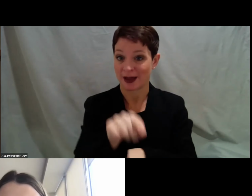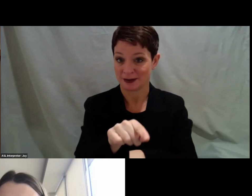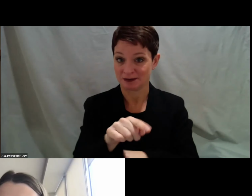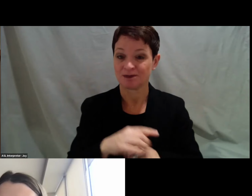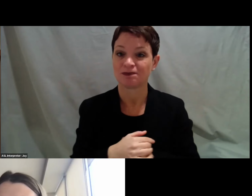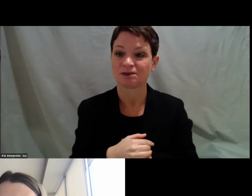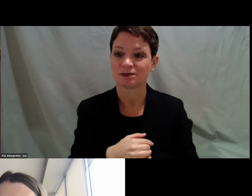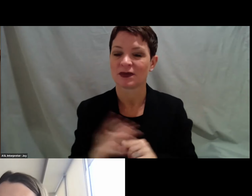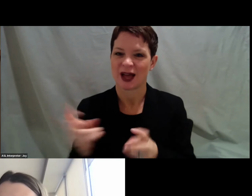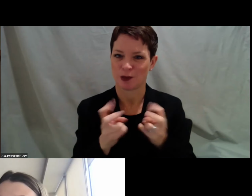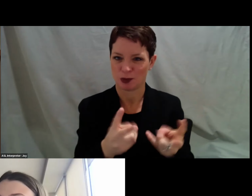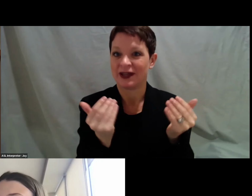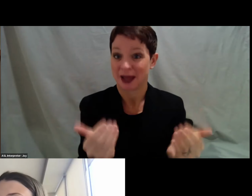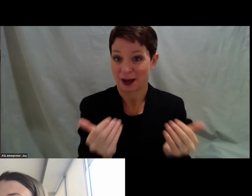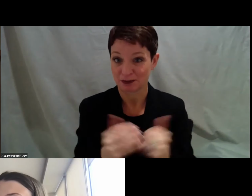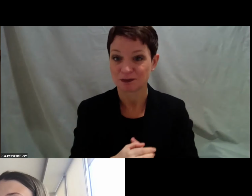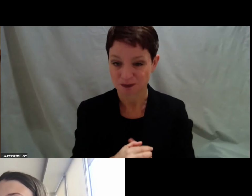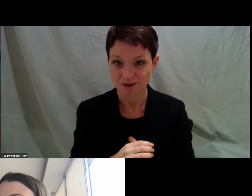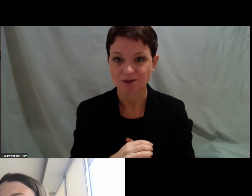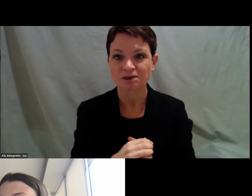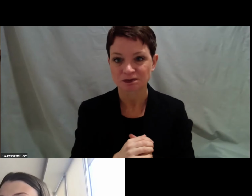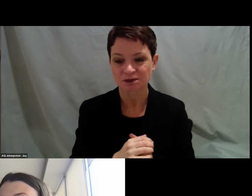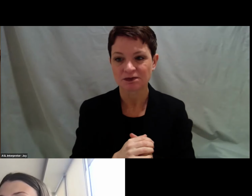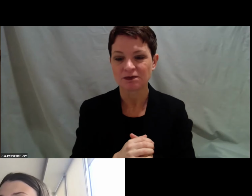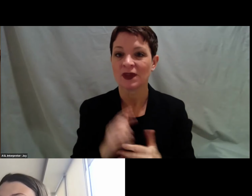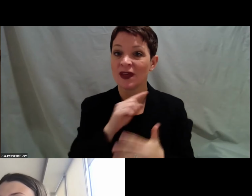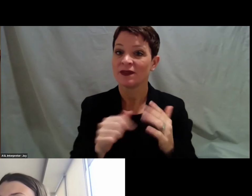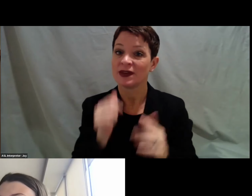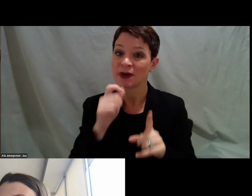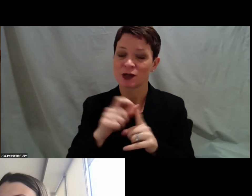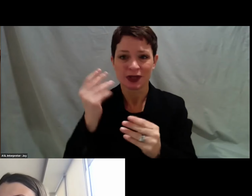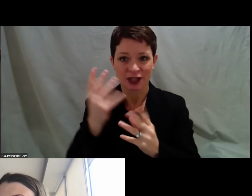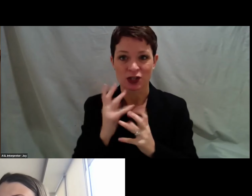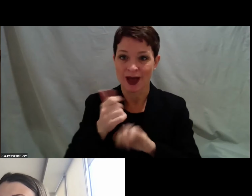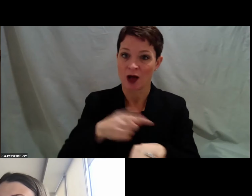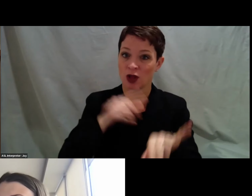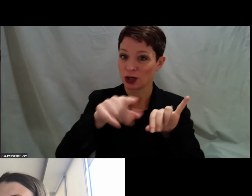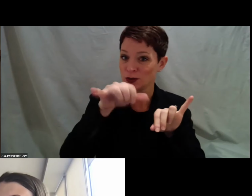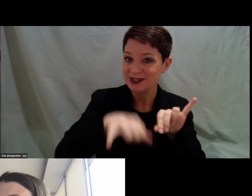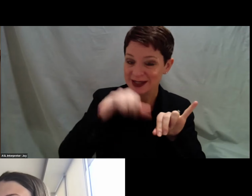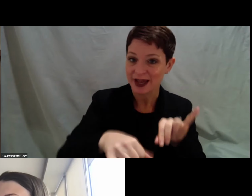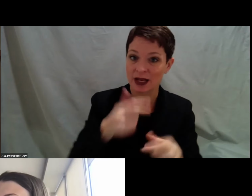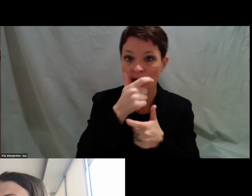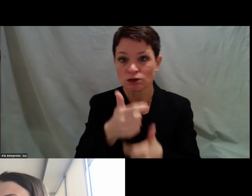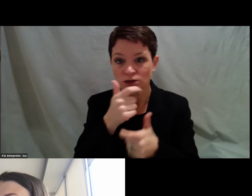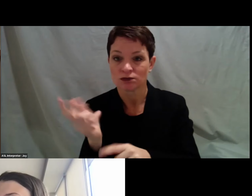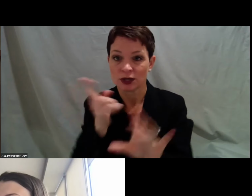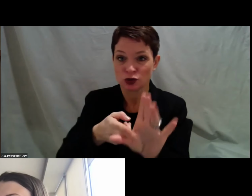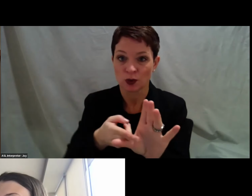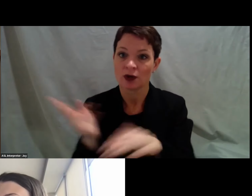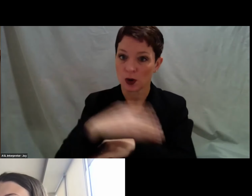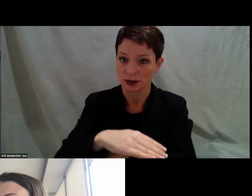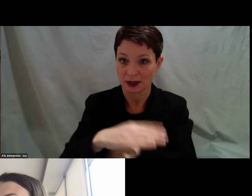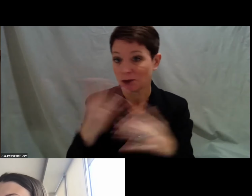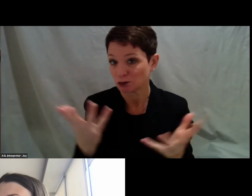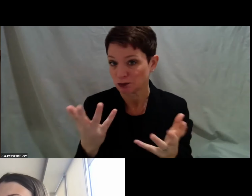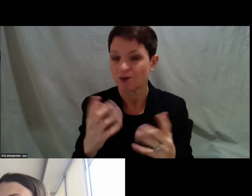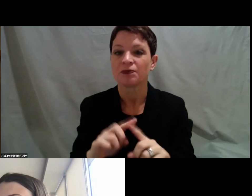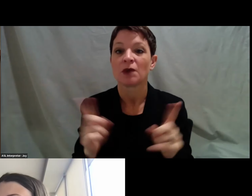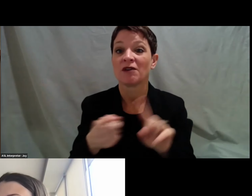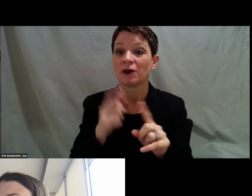chat. I will put it there now. These passwords will tell us how long you attended the event. So the first